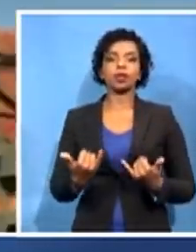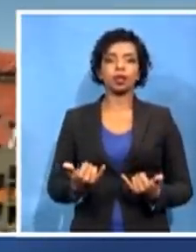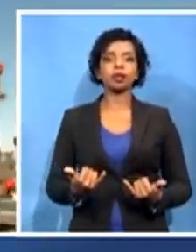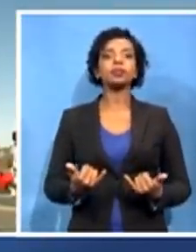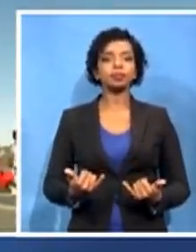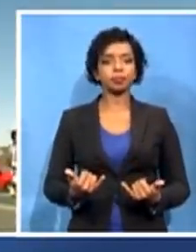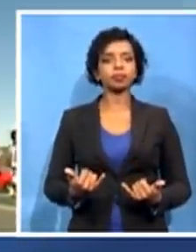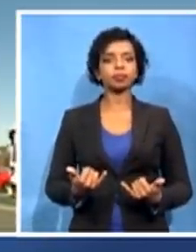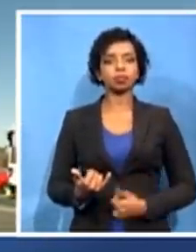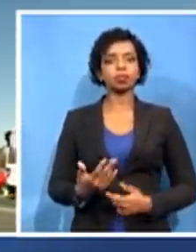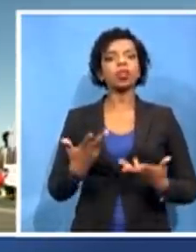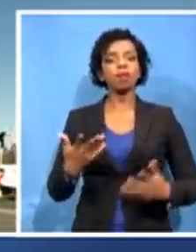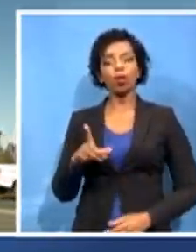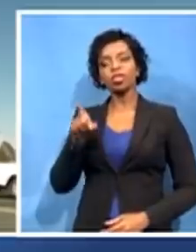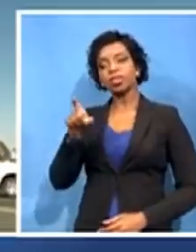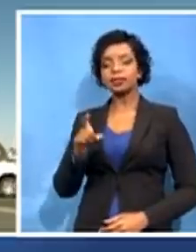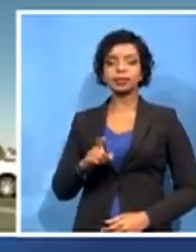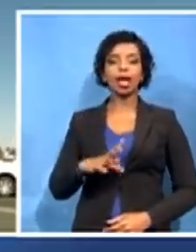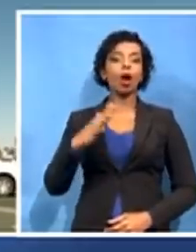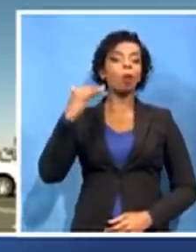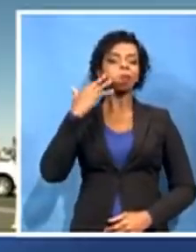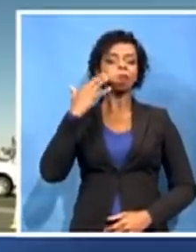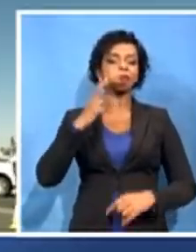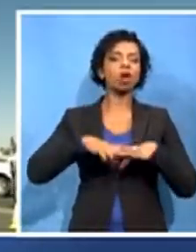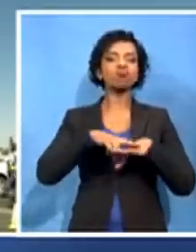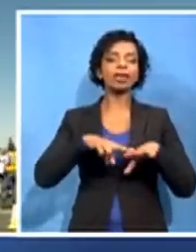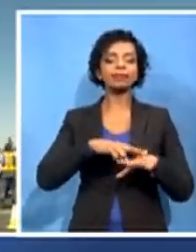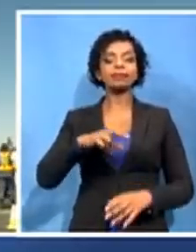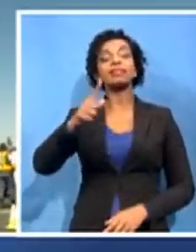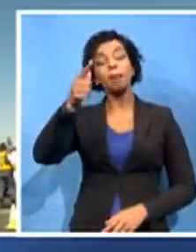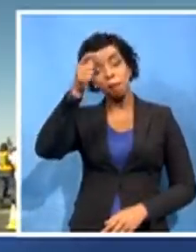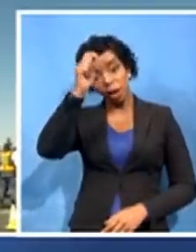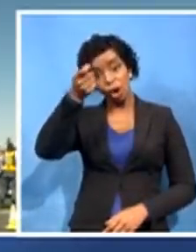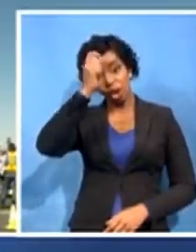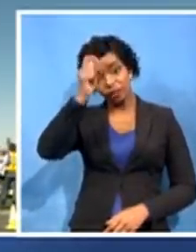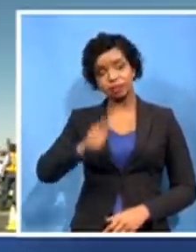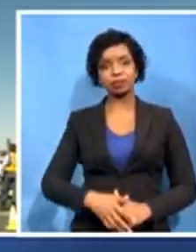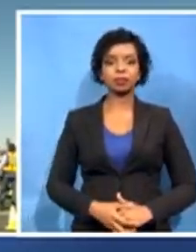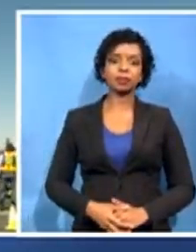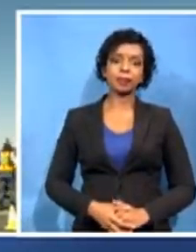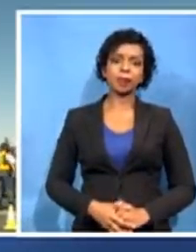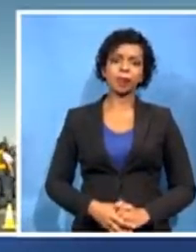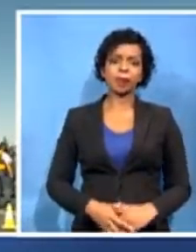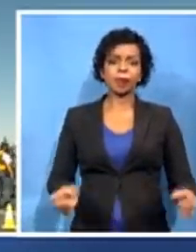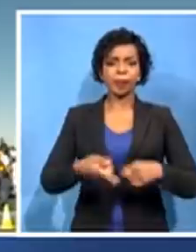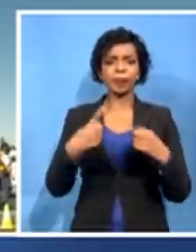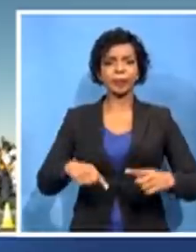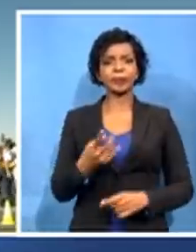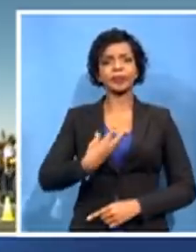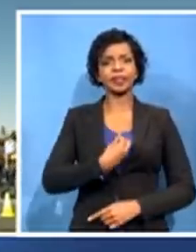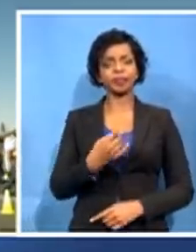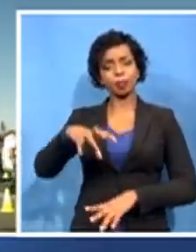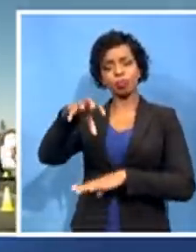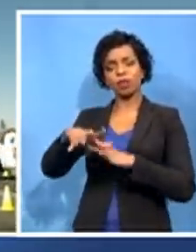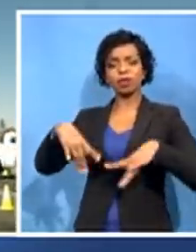boys. We have the provincial chairperson of Limpopo,